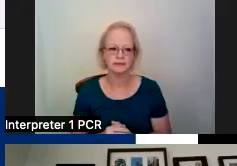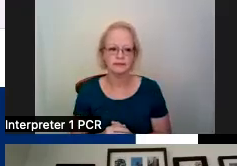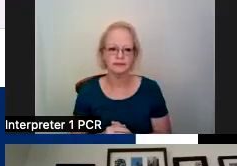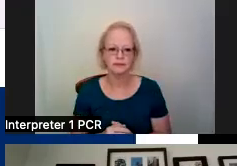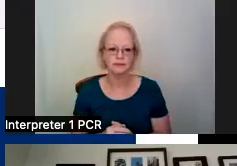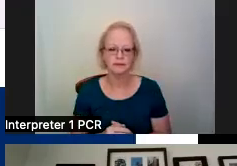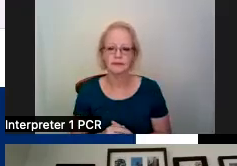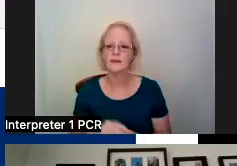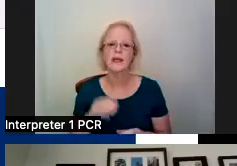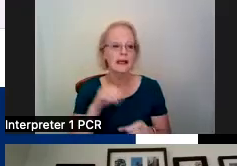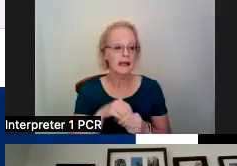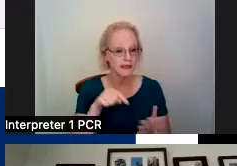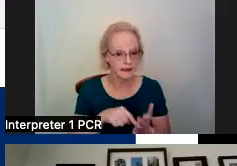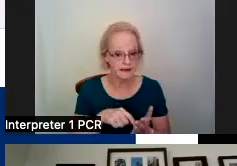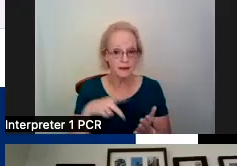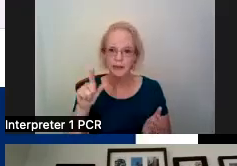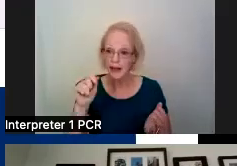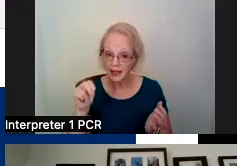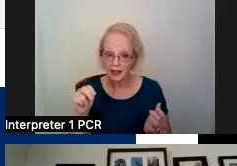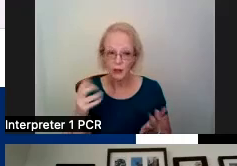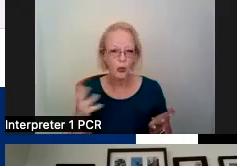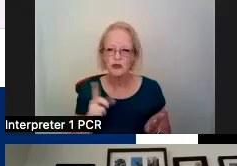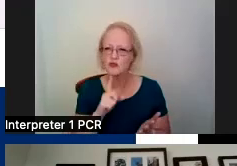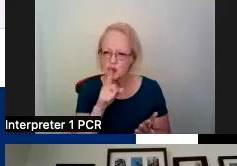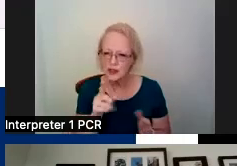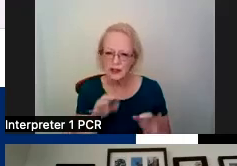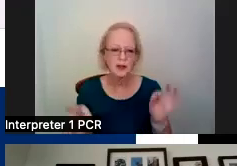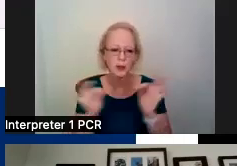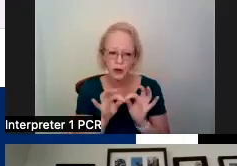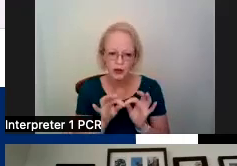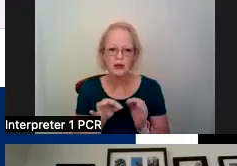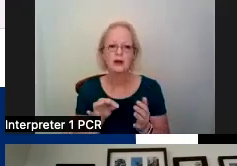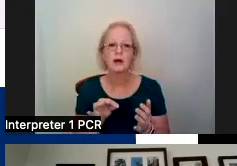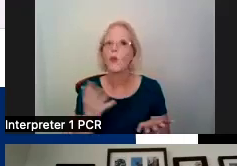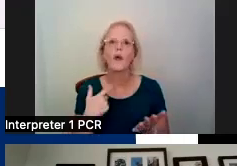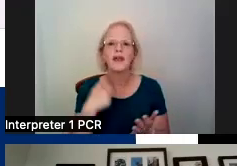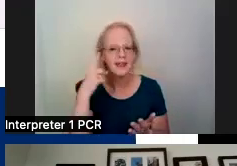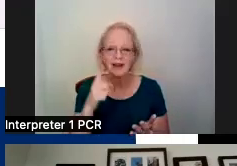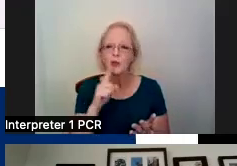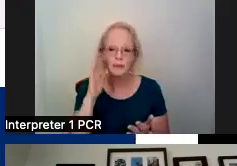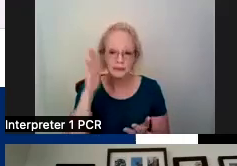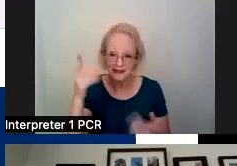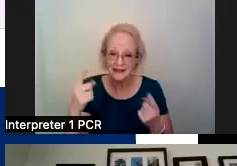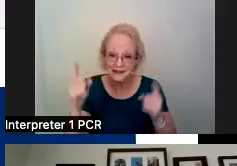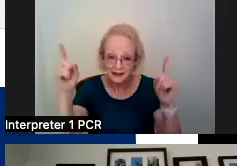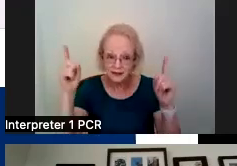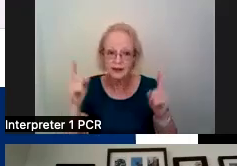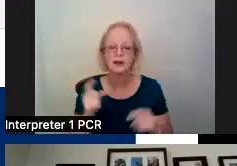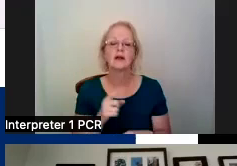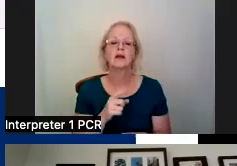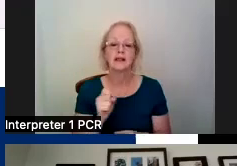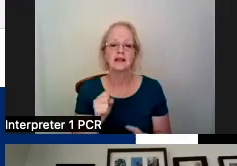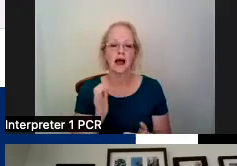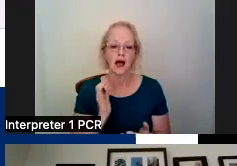Within our plan, what's really, really important, and we think what will lead to our success, is our risk mitigation and